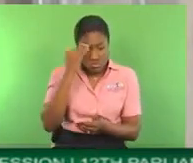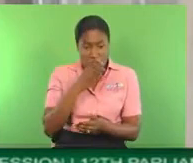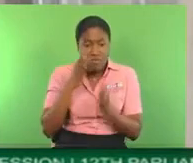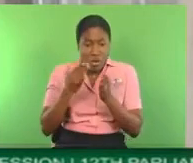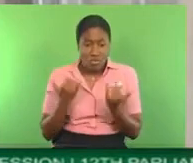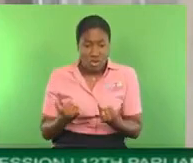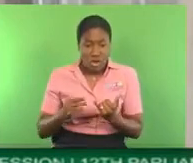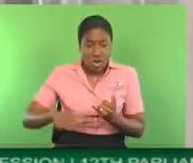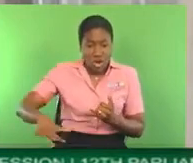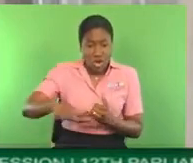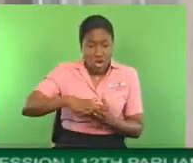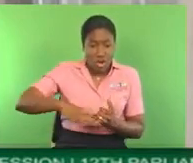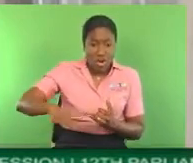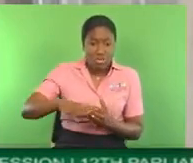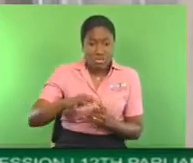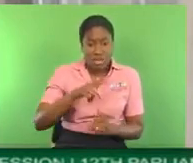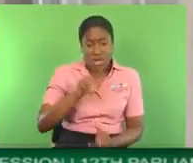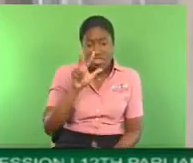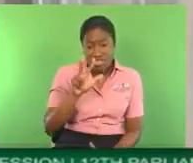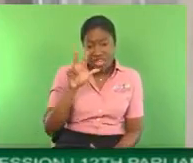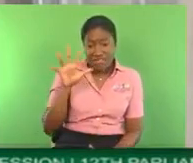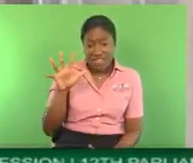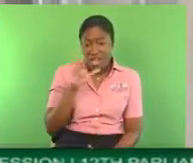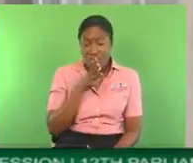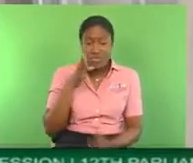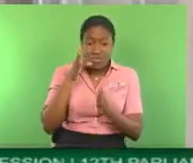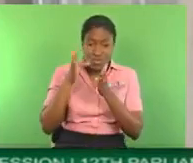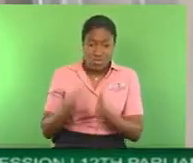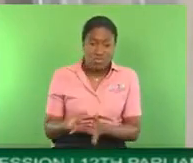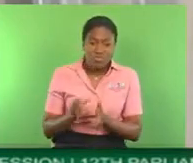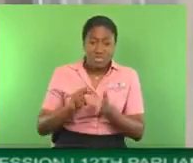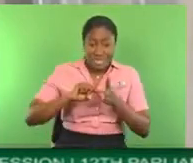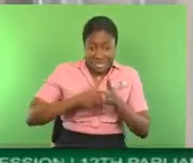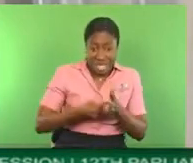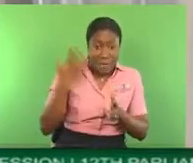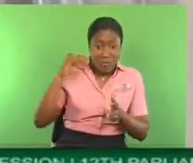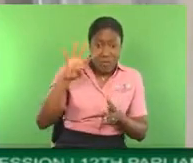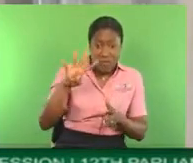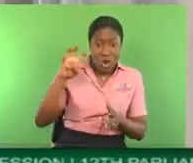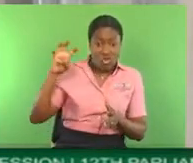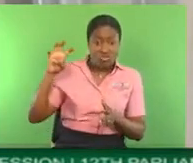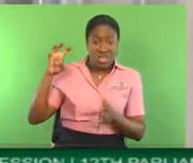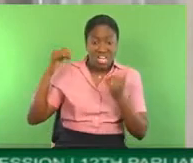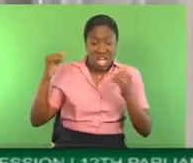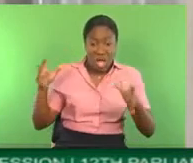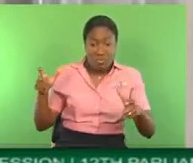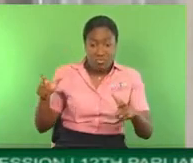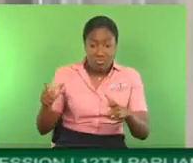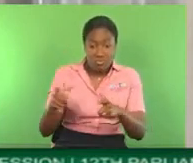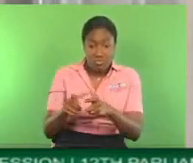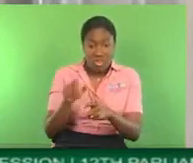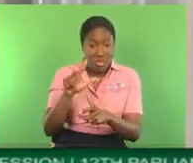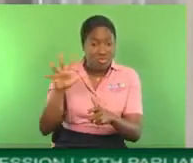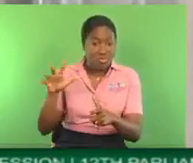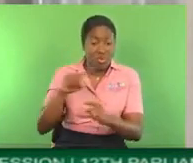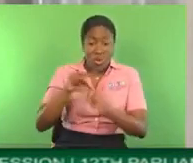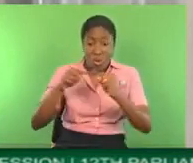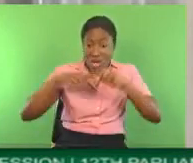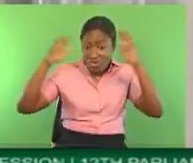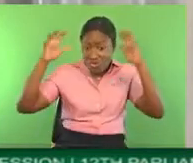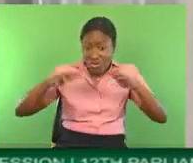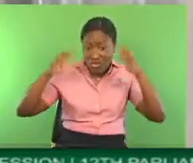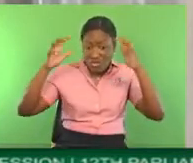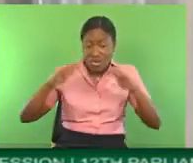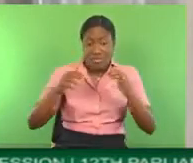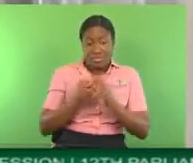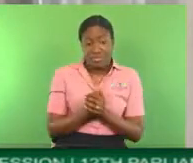my constituency, 35 as I said, started with 400. So when the rains come, we hope there is going to be more, but they're